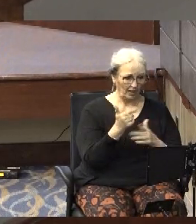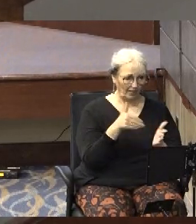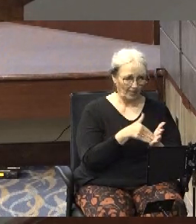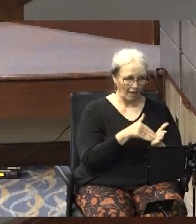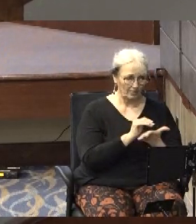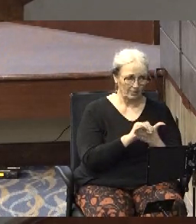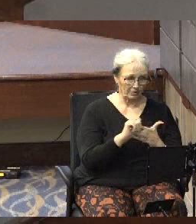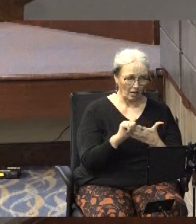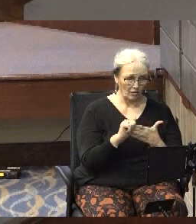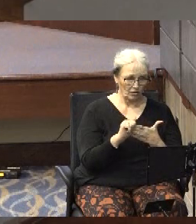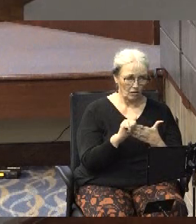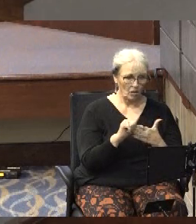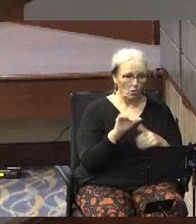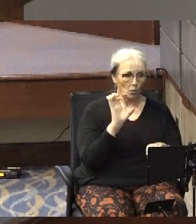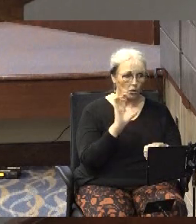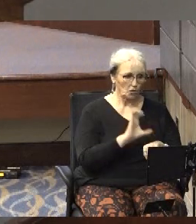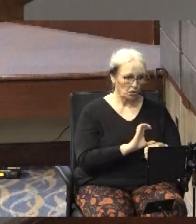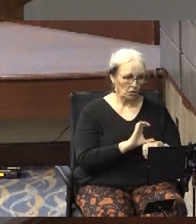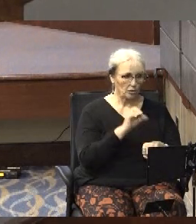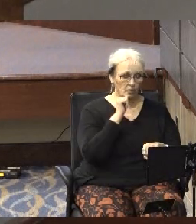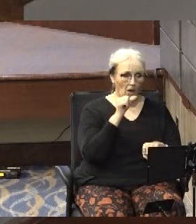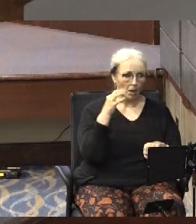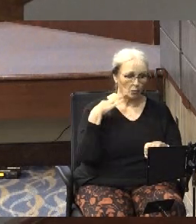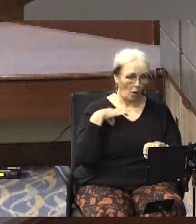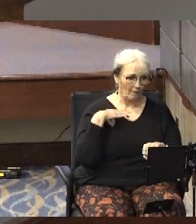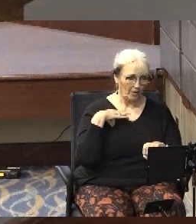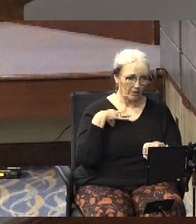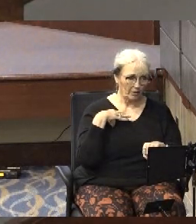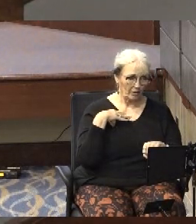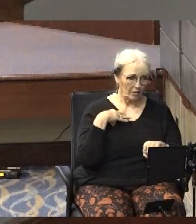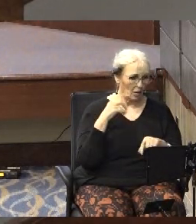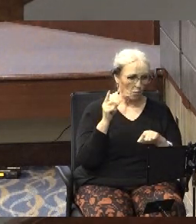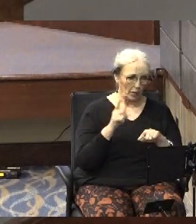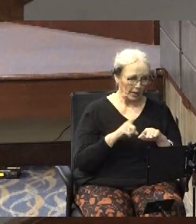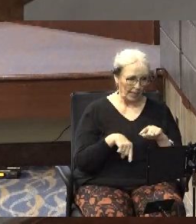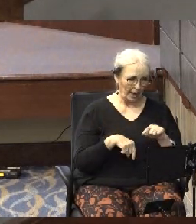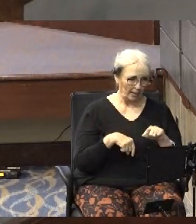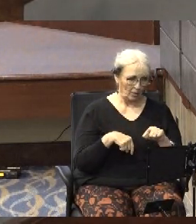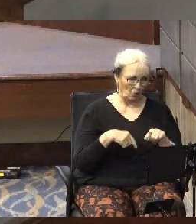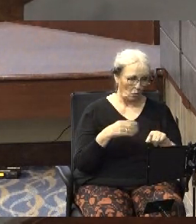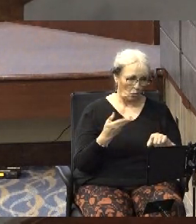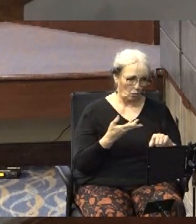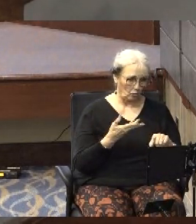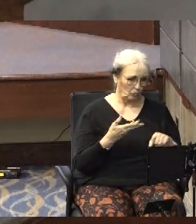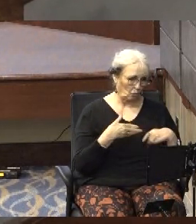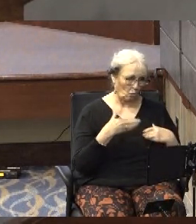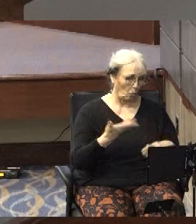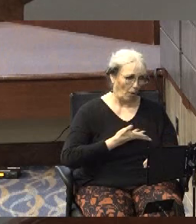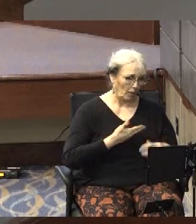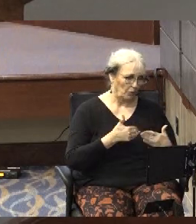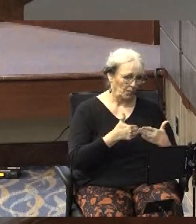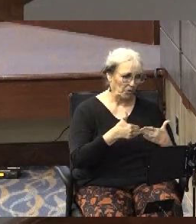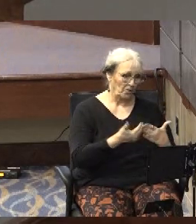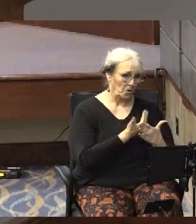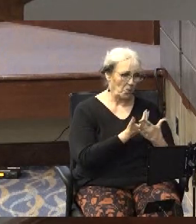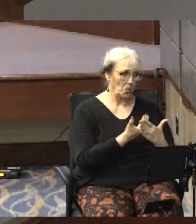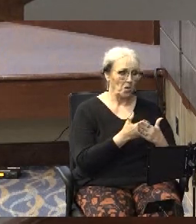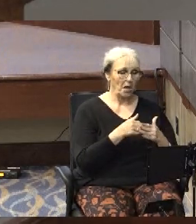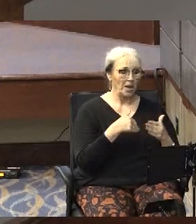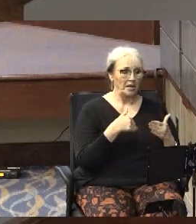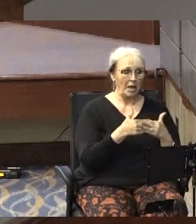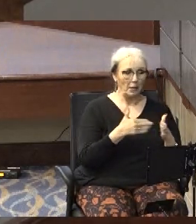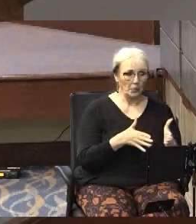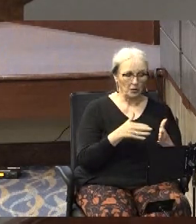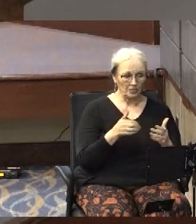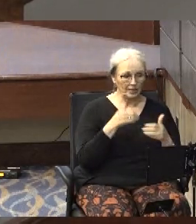$13,000. We're a church. We're a nonprofit. We can't welcome our new neighbors with $13,000 gifts. It's laughable that